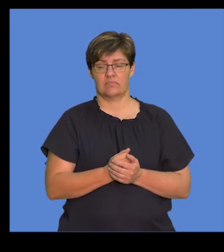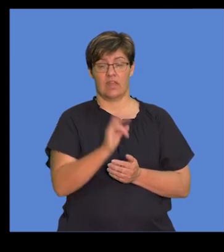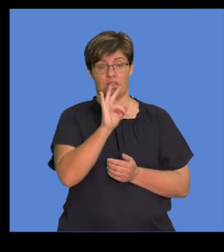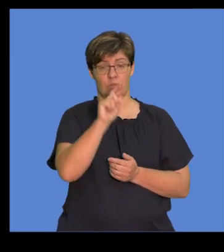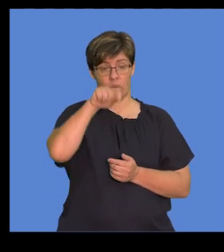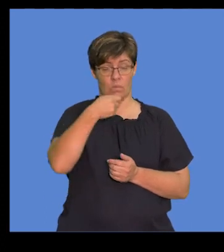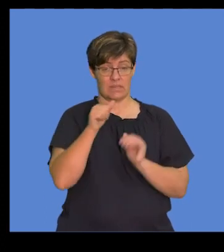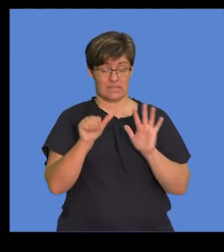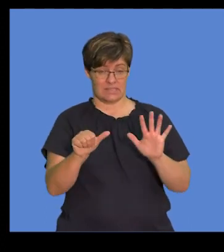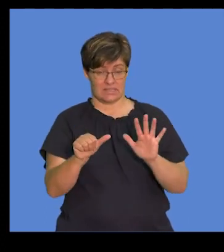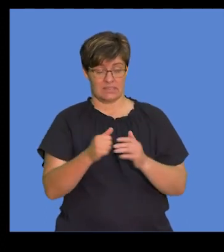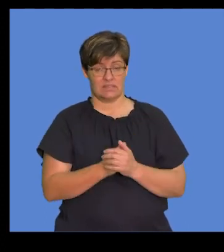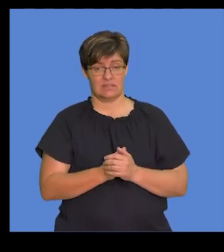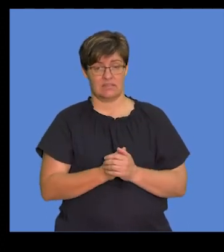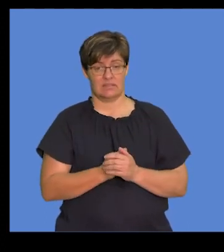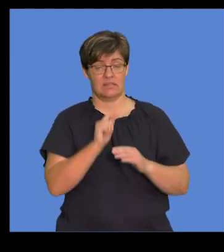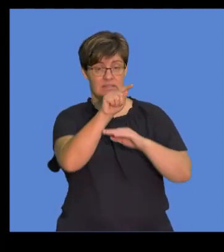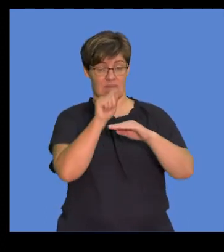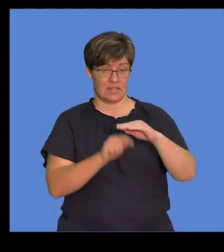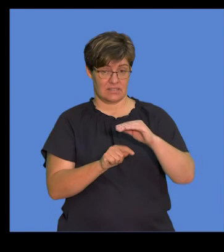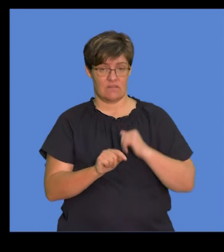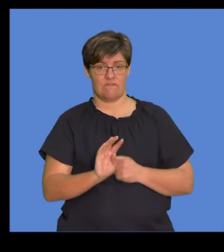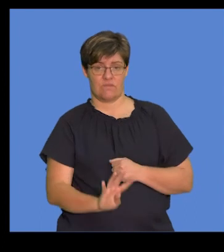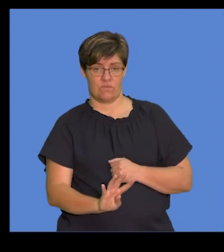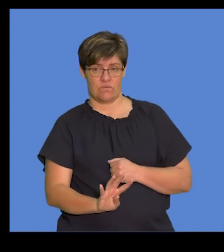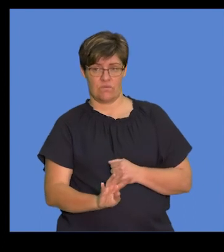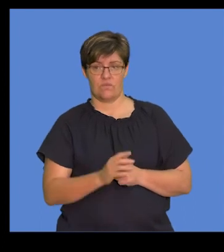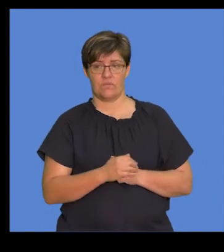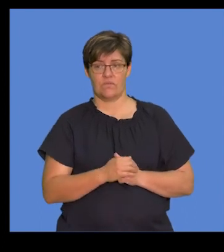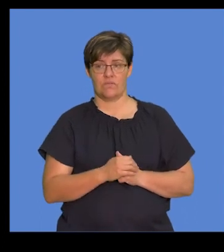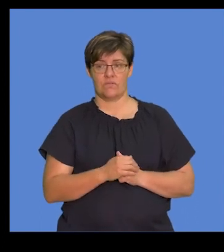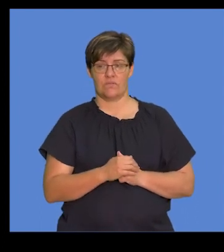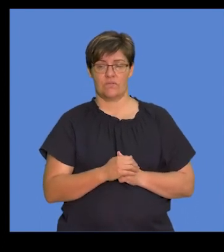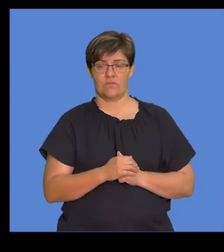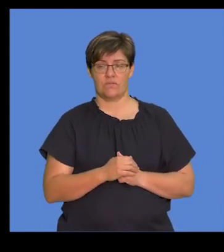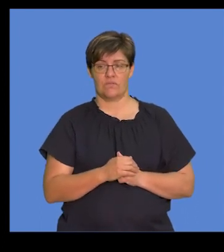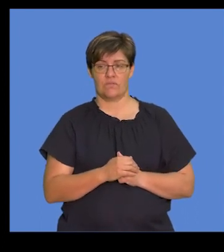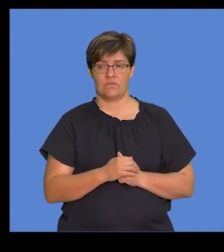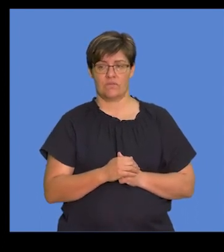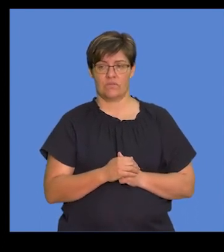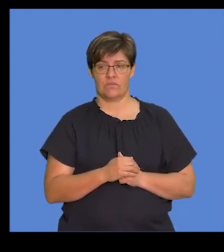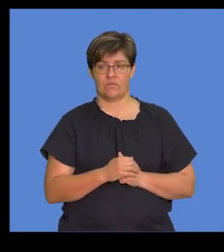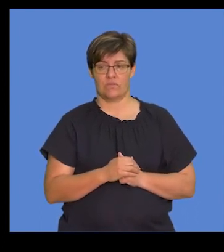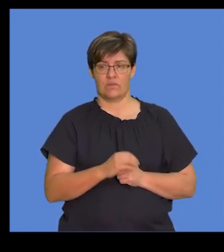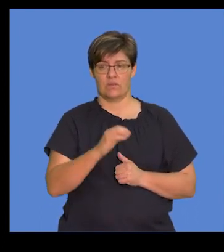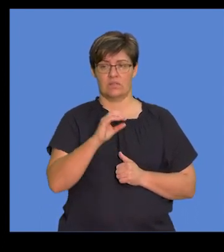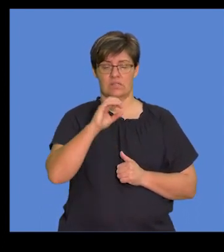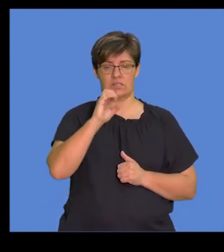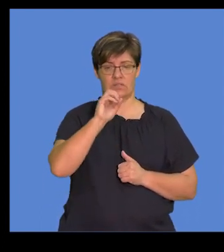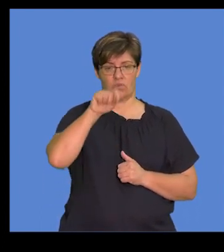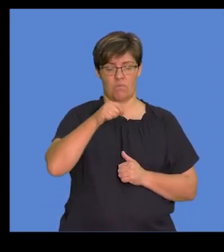that is 3.6 divided by 4, right? This is